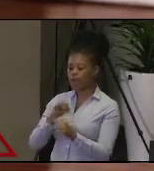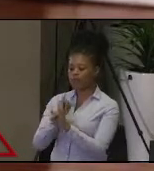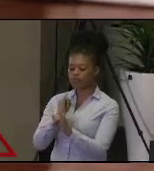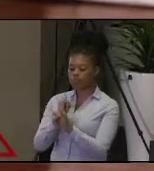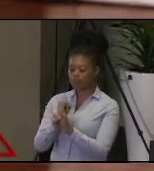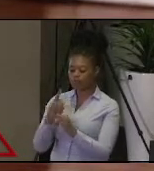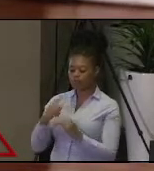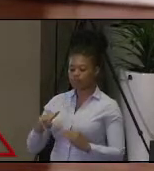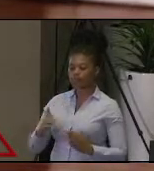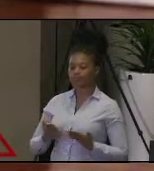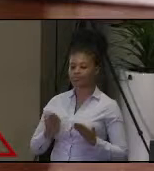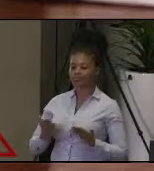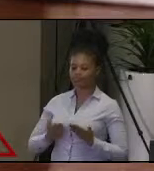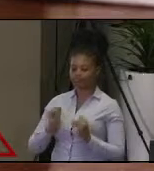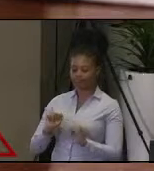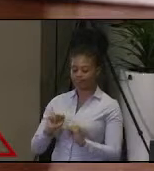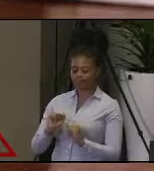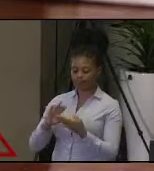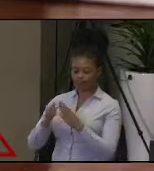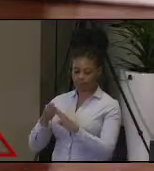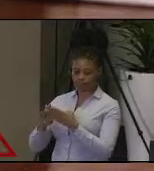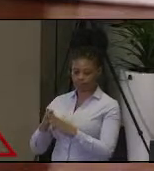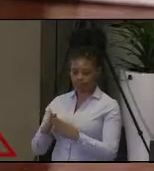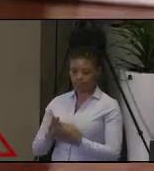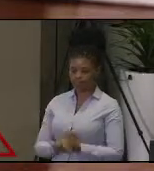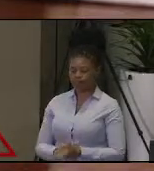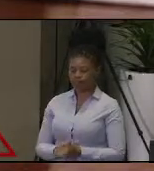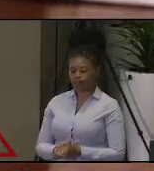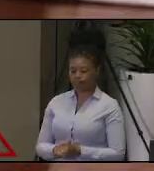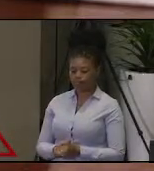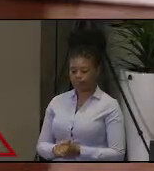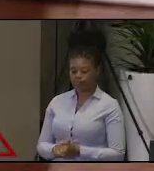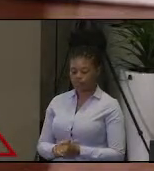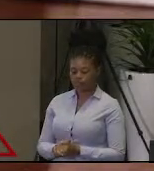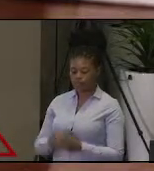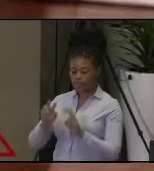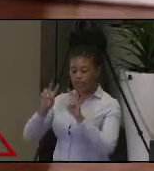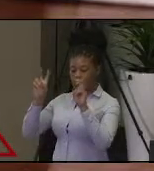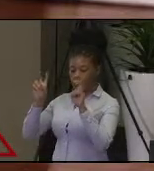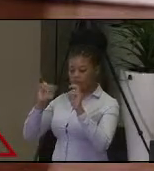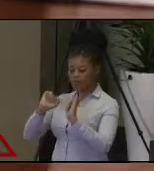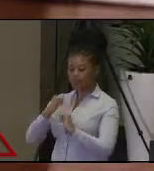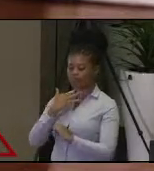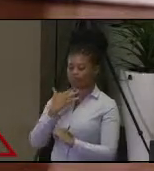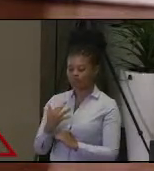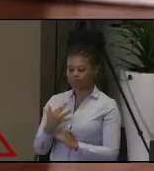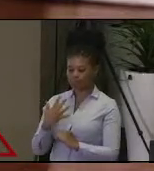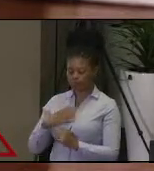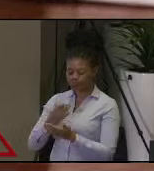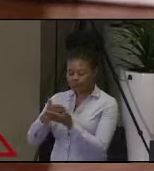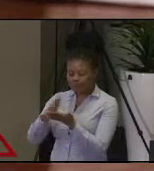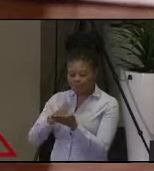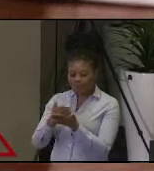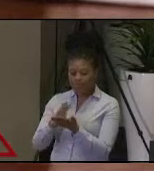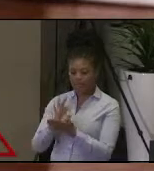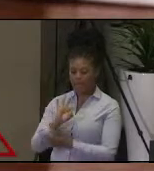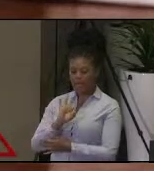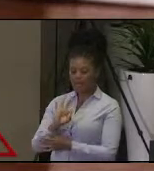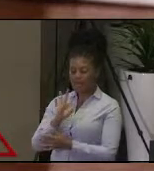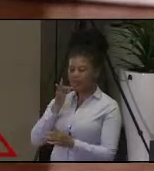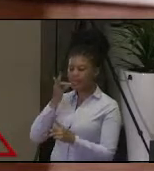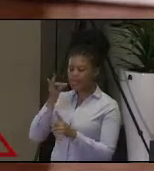in the service of society. With regard to the theme of the Indaba, I would like to share 3